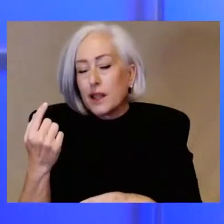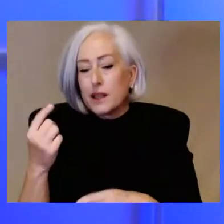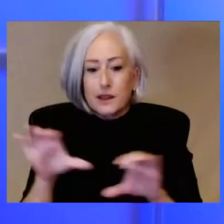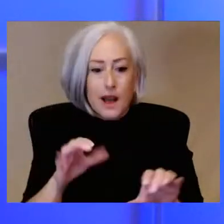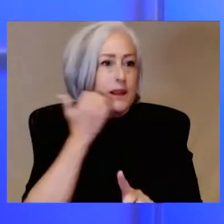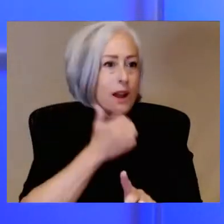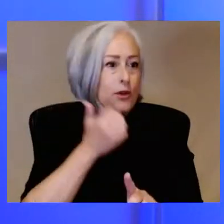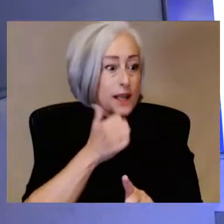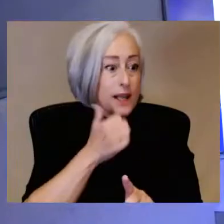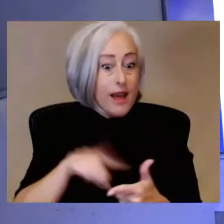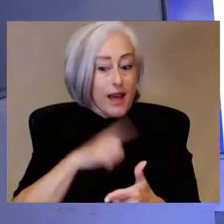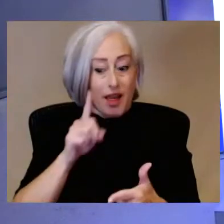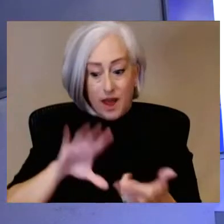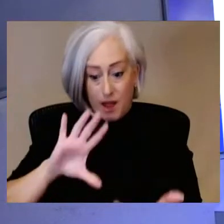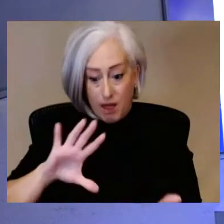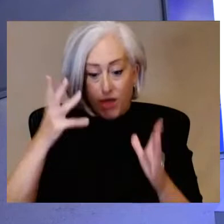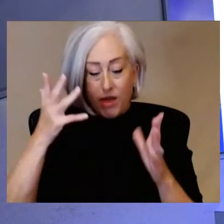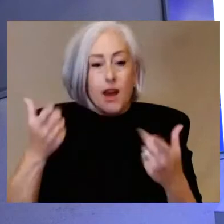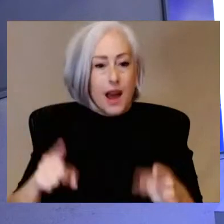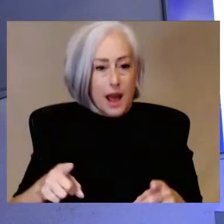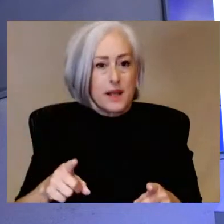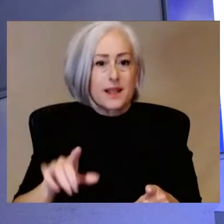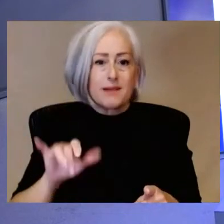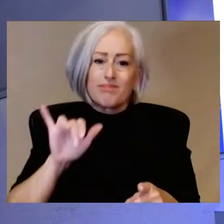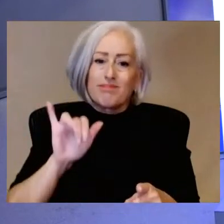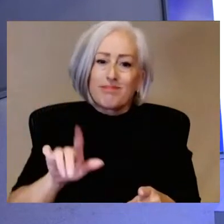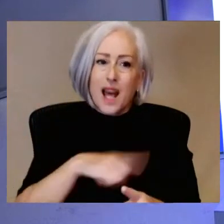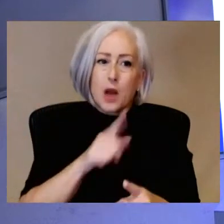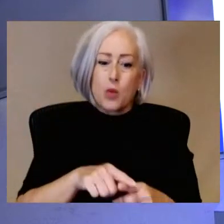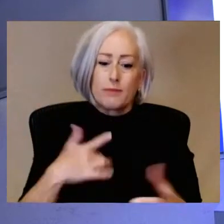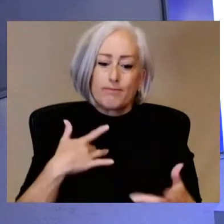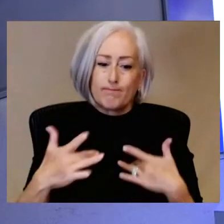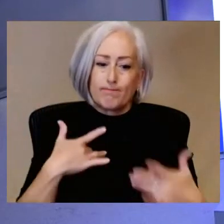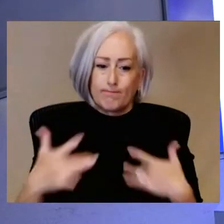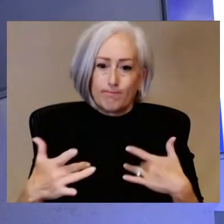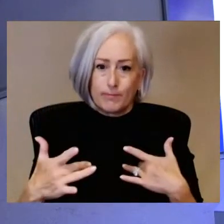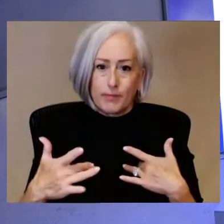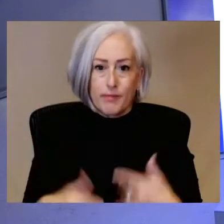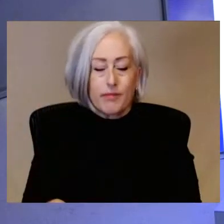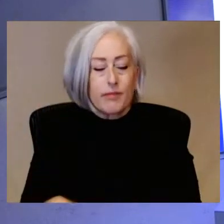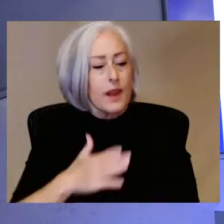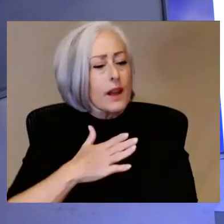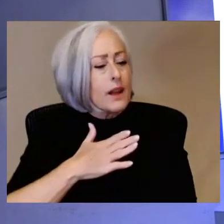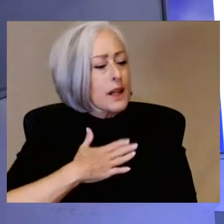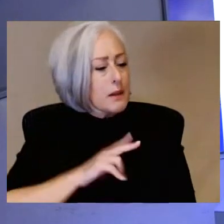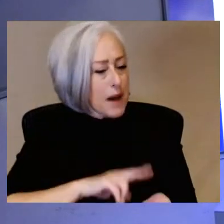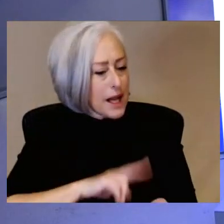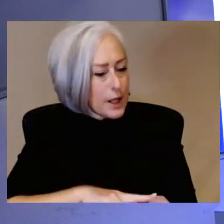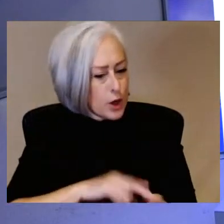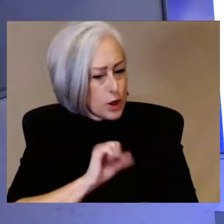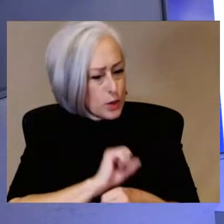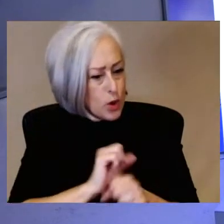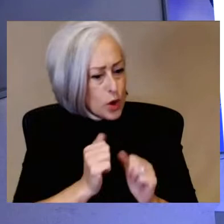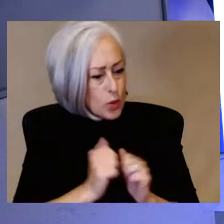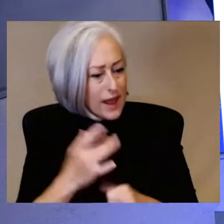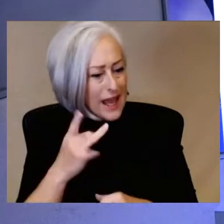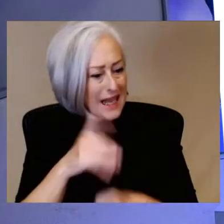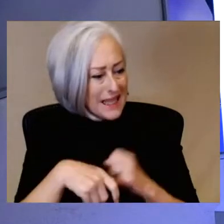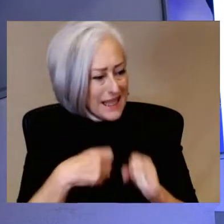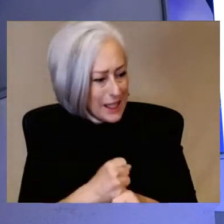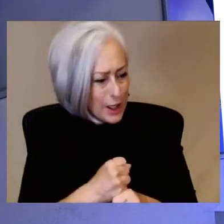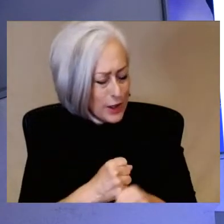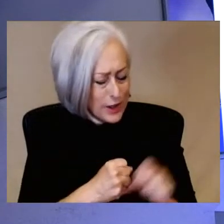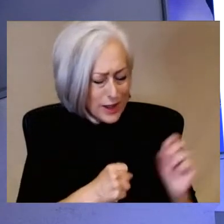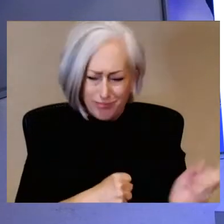worried. Yesterday, I think the nurse who I've worked with for 18 years, Joyce Funk, I think she looked at me like, what is wrong with you? Because I couldn't remember what she had just